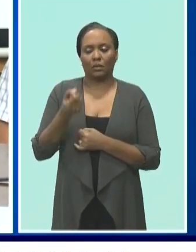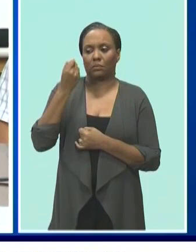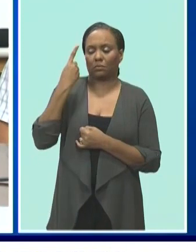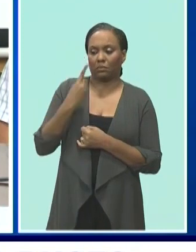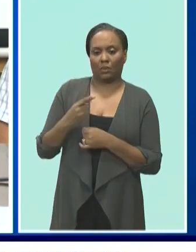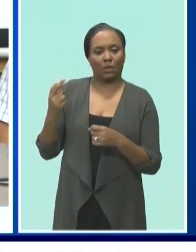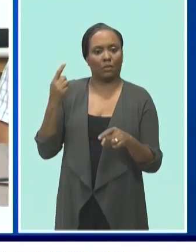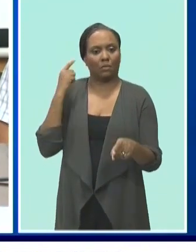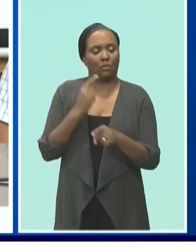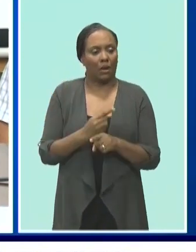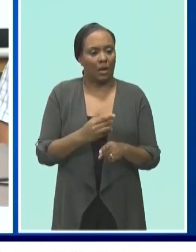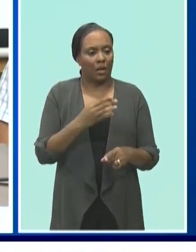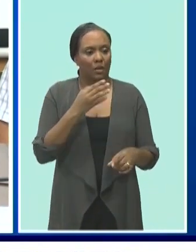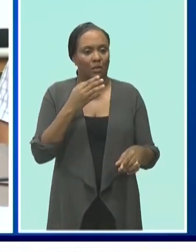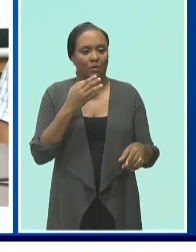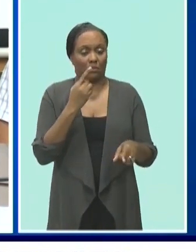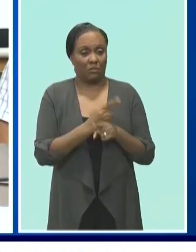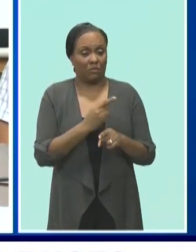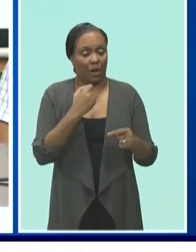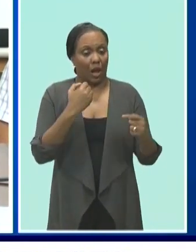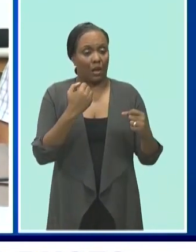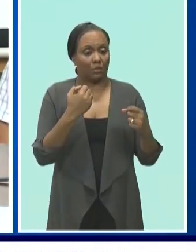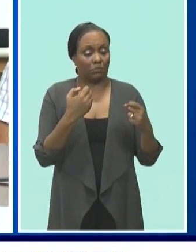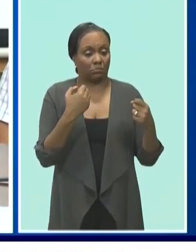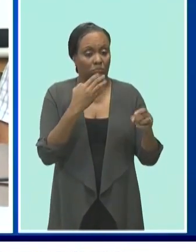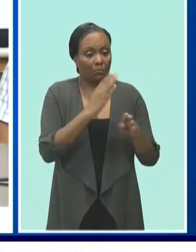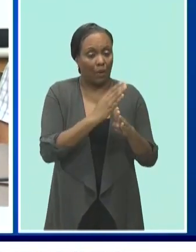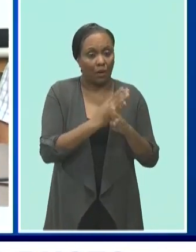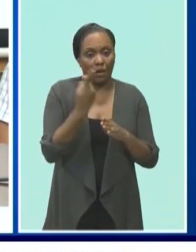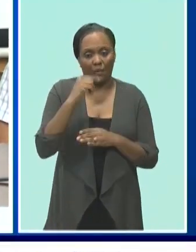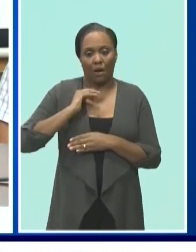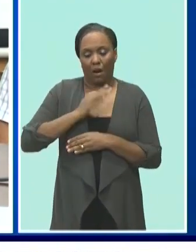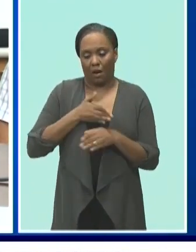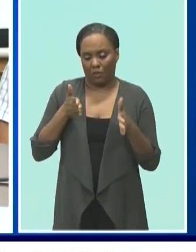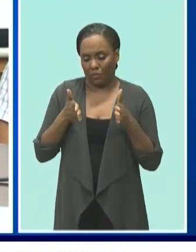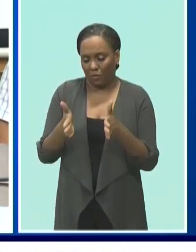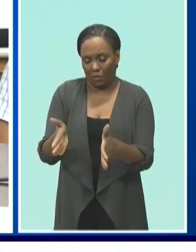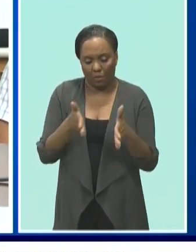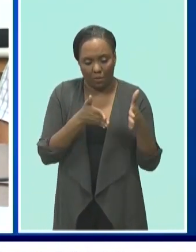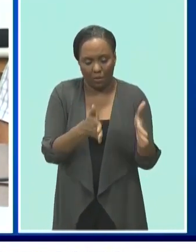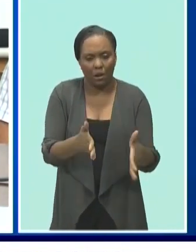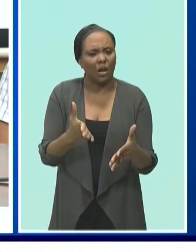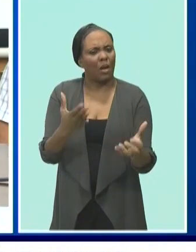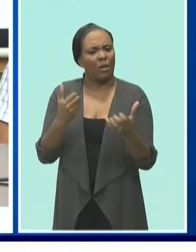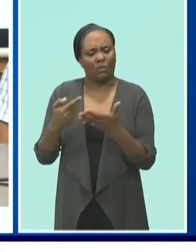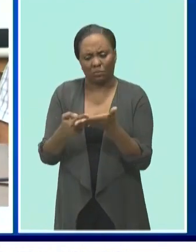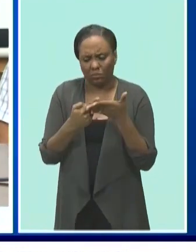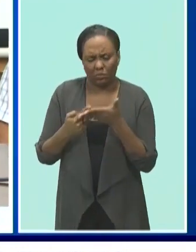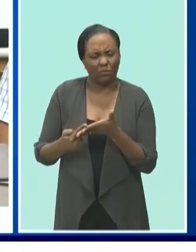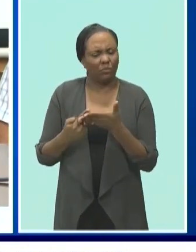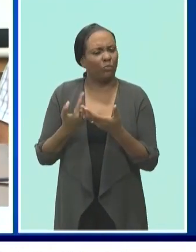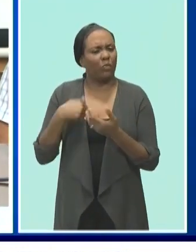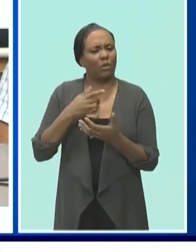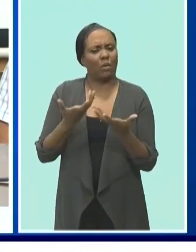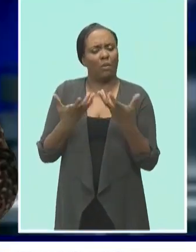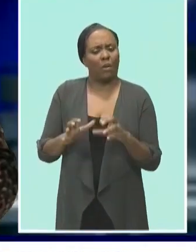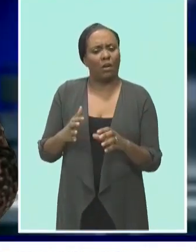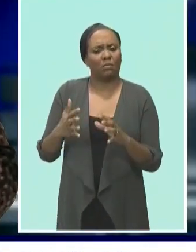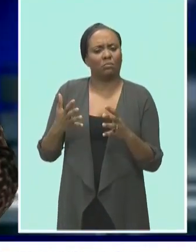right vehicles for our terrain, and also that the negotiations do not put us in a worse off